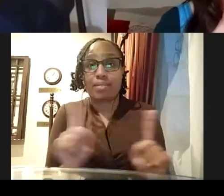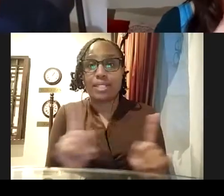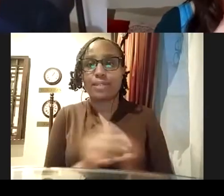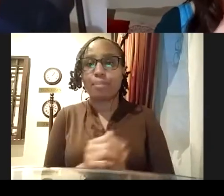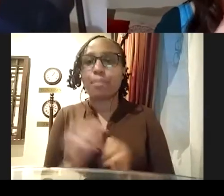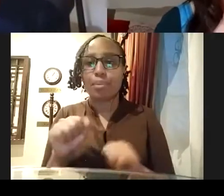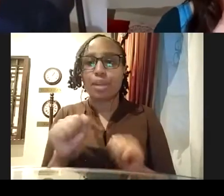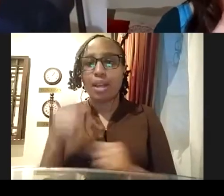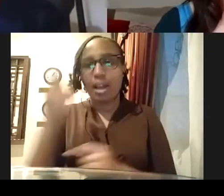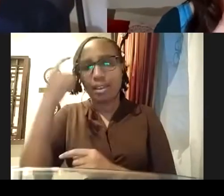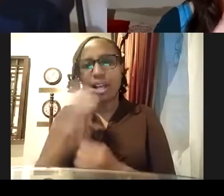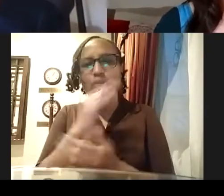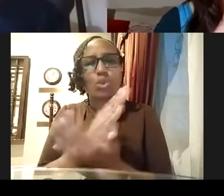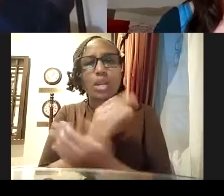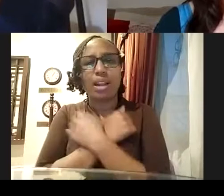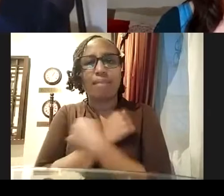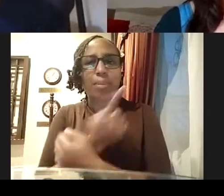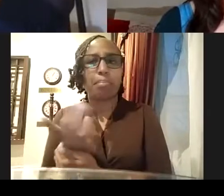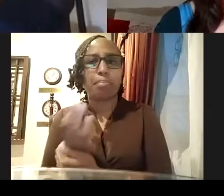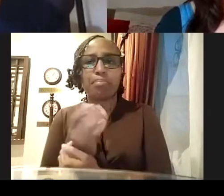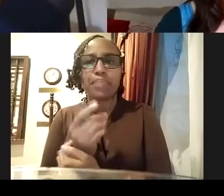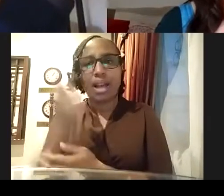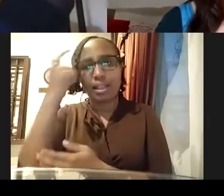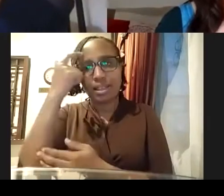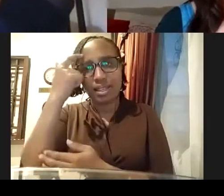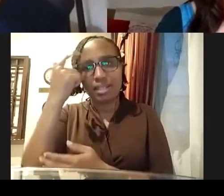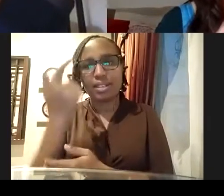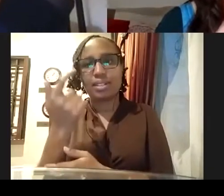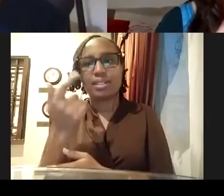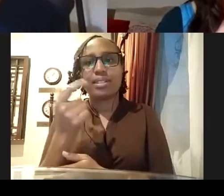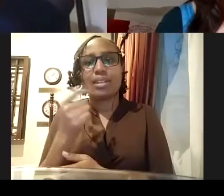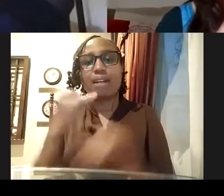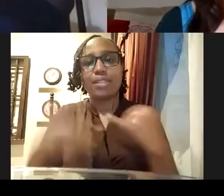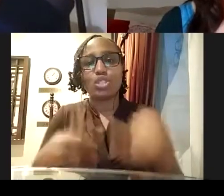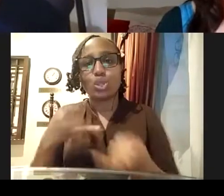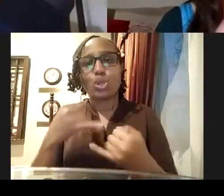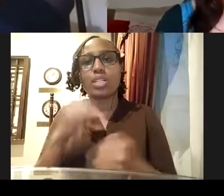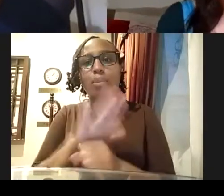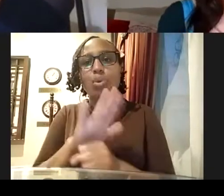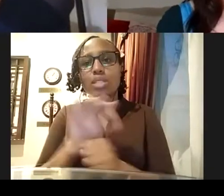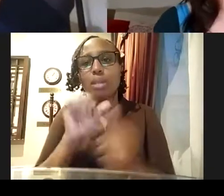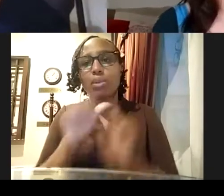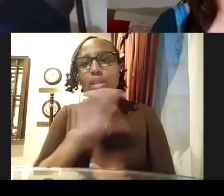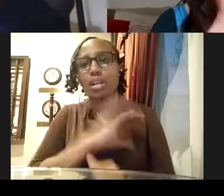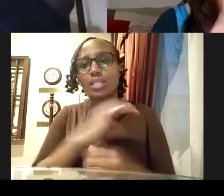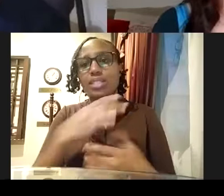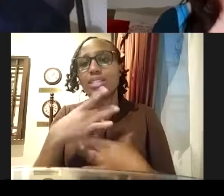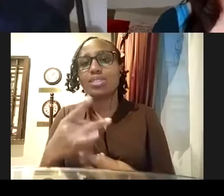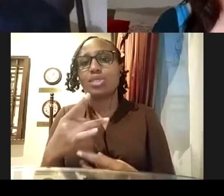And I truly love them. I think the conversations that I've enjoyed the most are about my characters. It's so interesting to hear people's reactions to